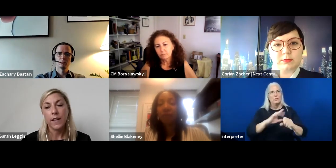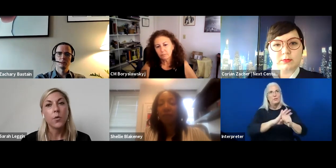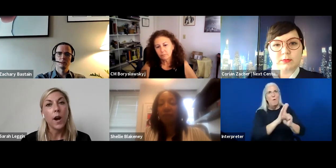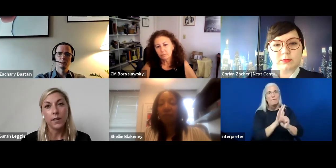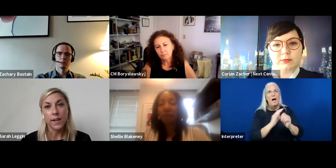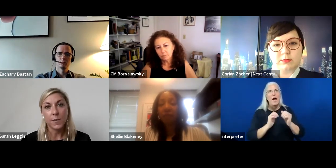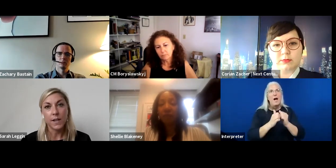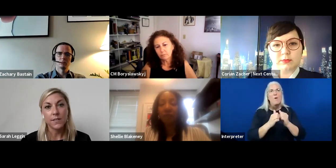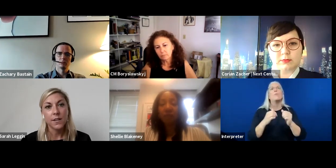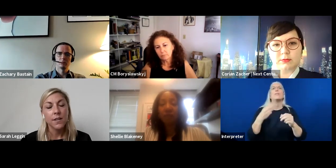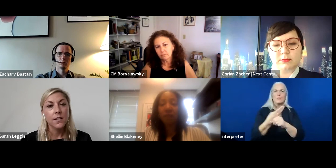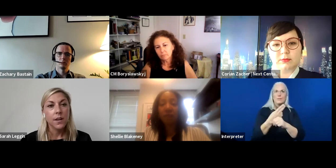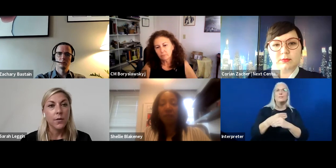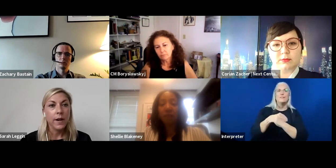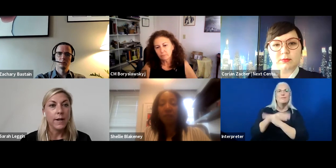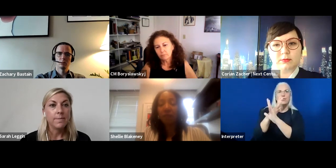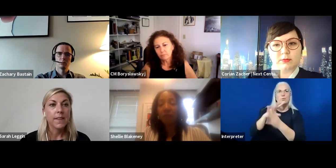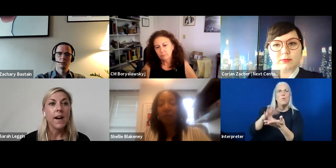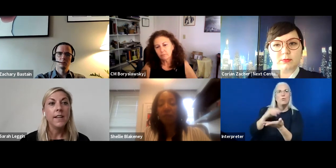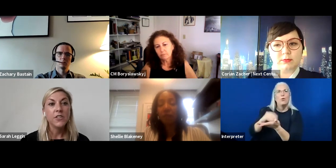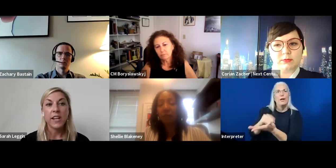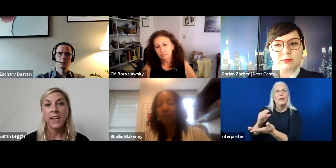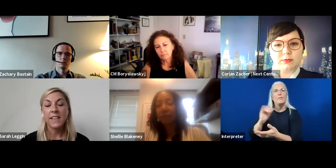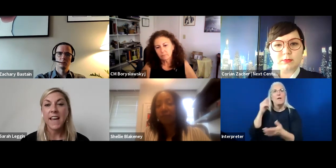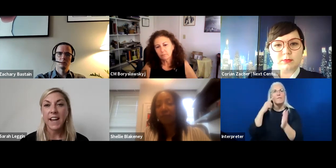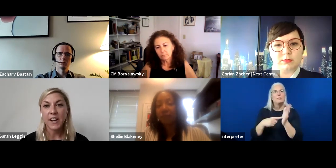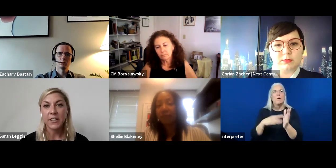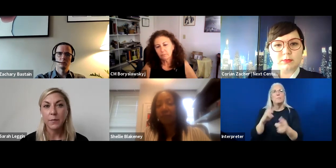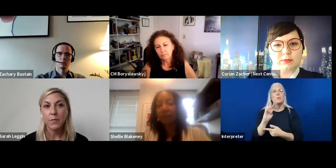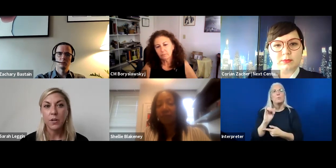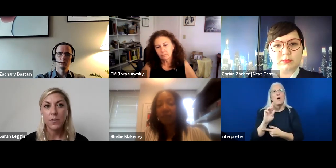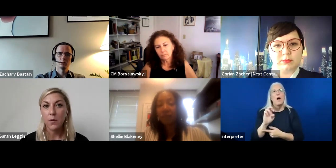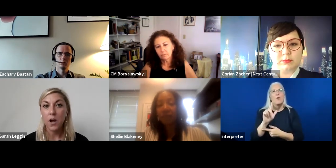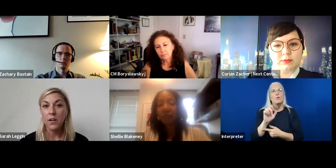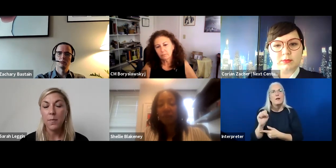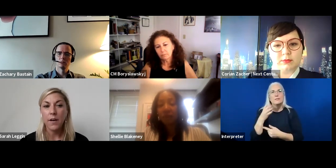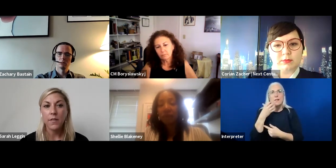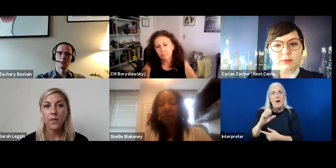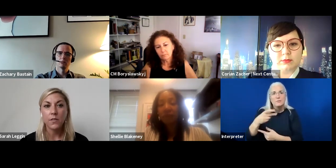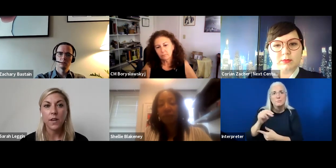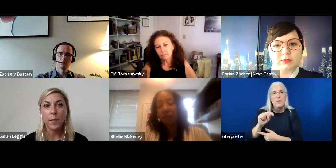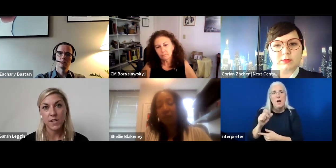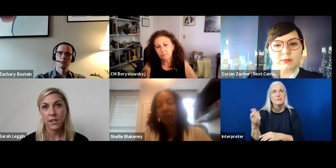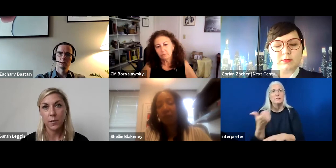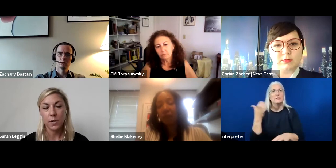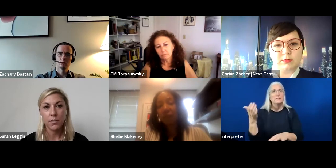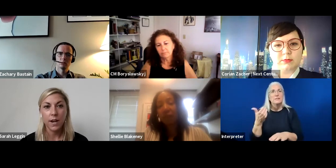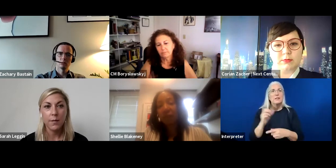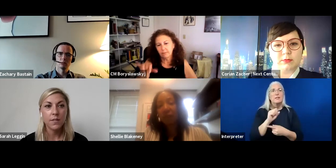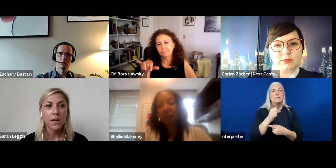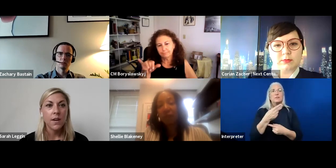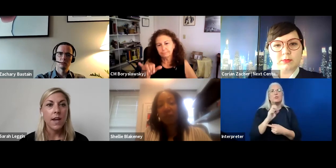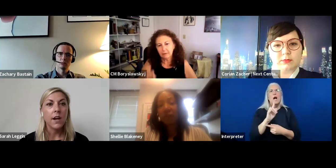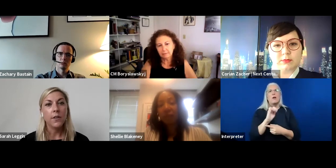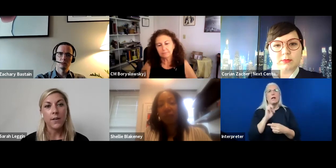including things like wireless hotspots. So I'll let Shelly and Zach talk a little bit more if they want about those particular